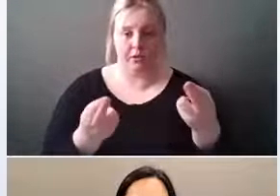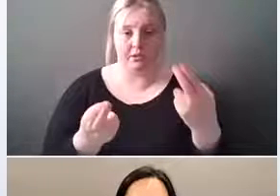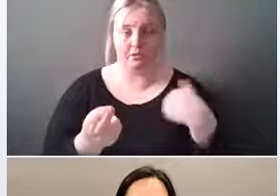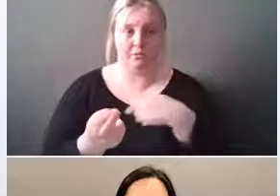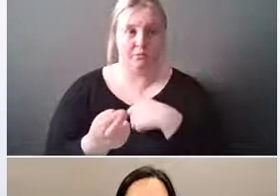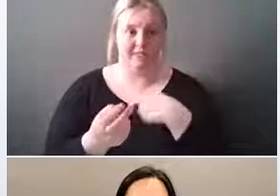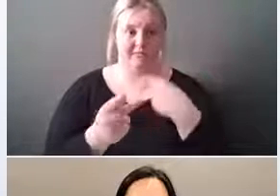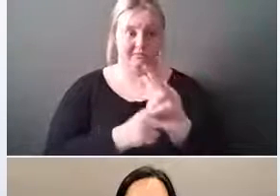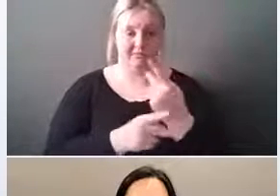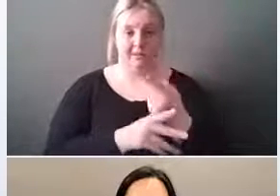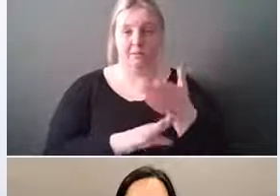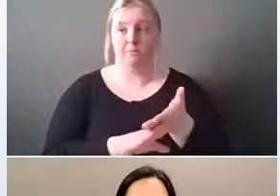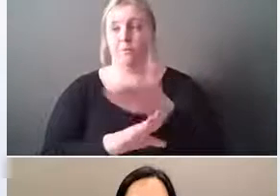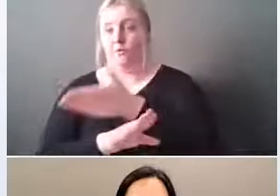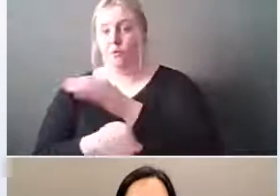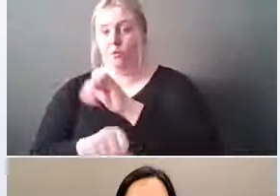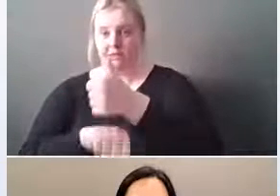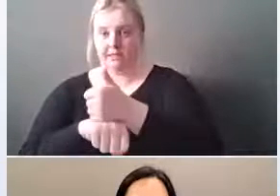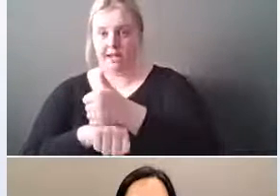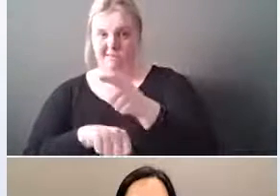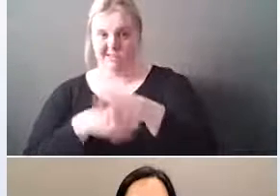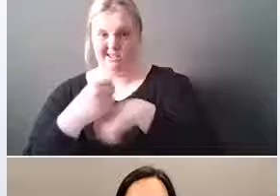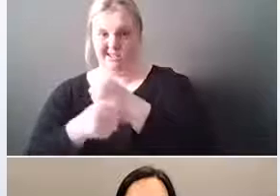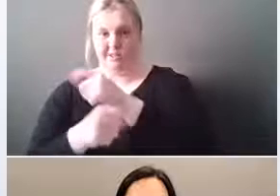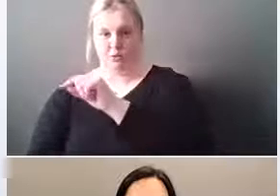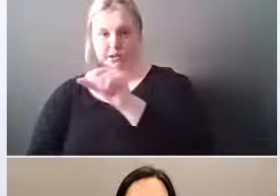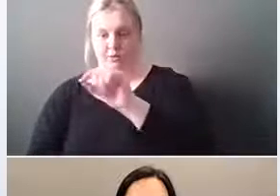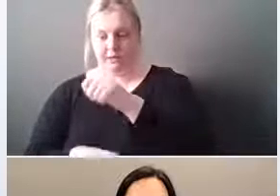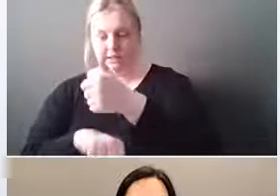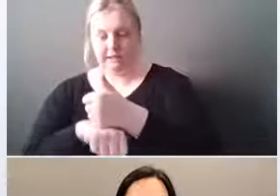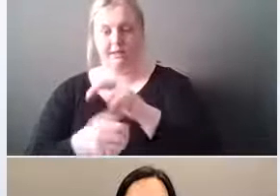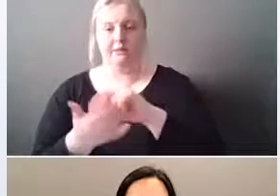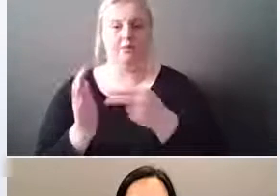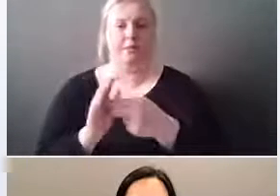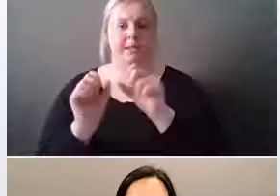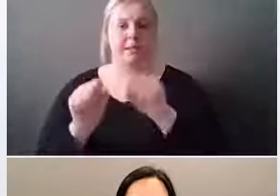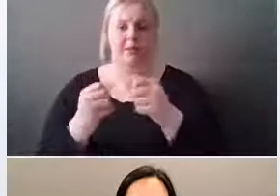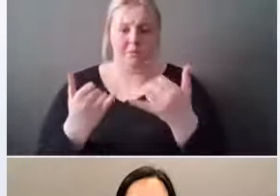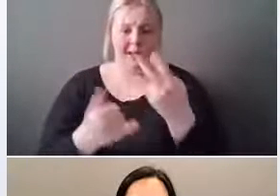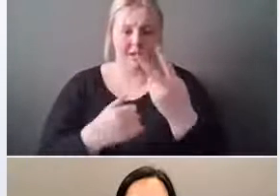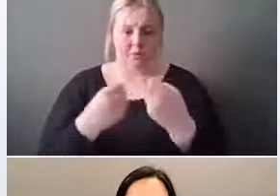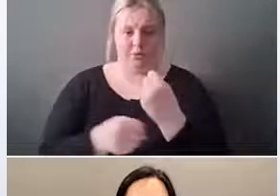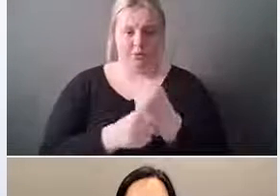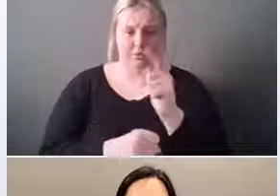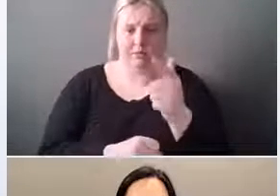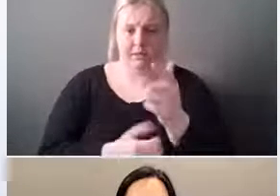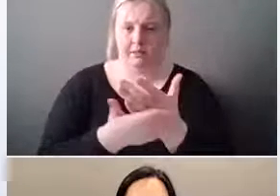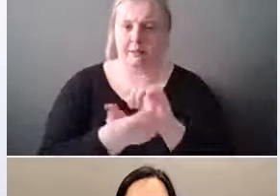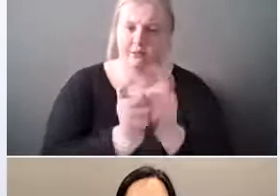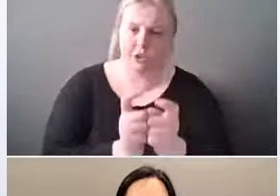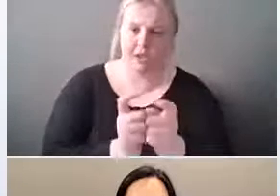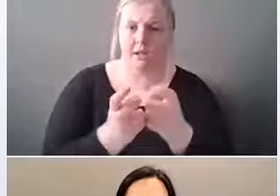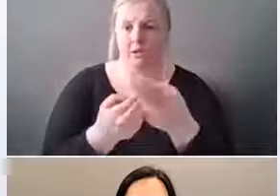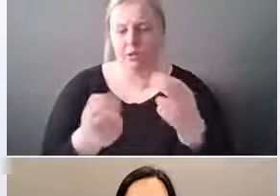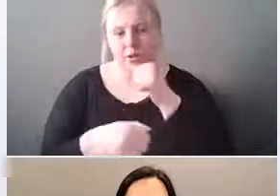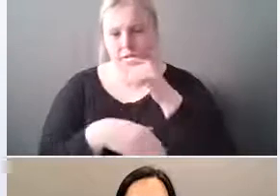to the publication of the toolkit in 2020. Therefore, there might be some changes to some of the resources listed,